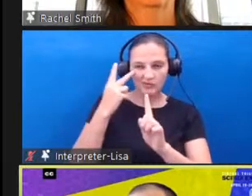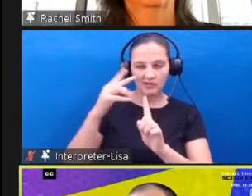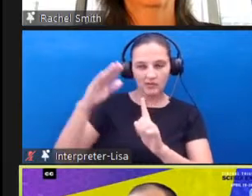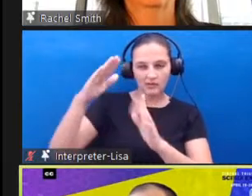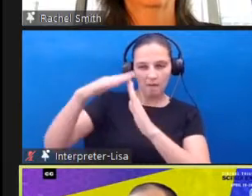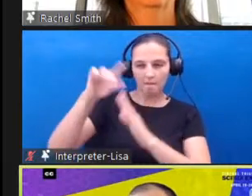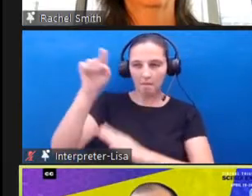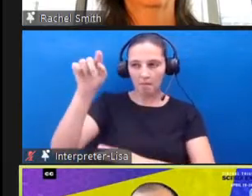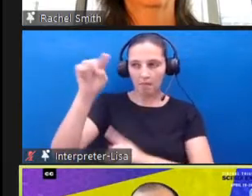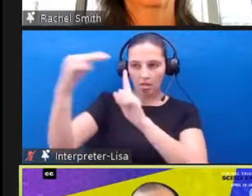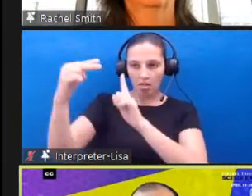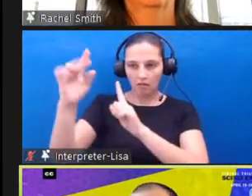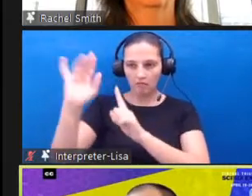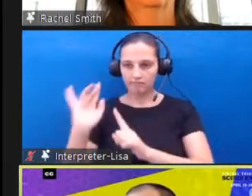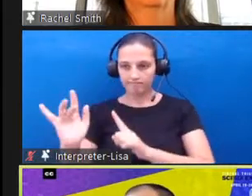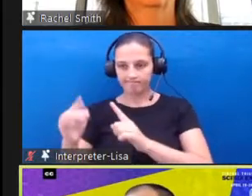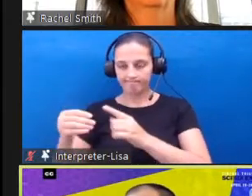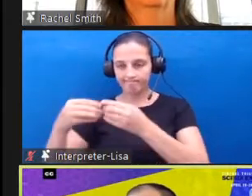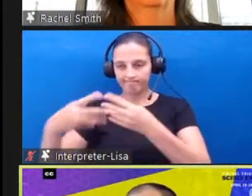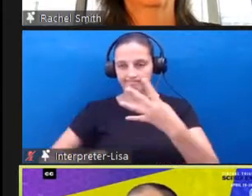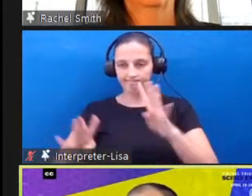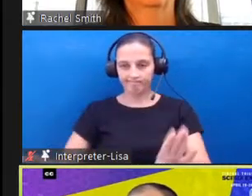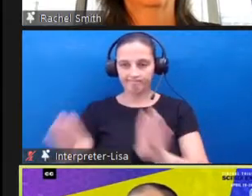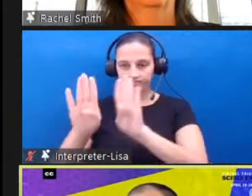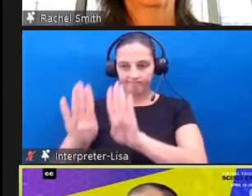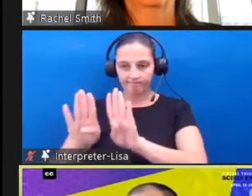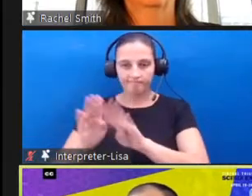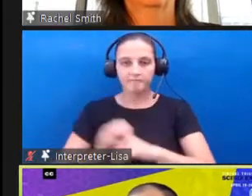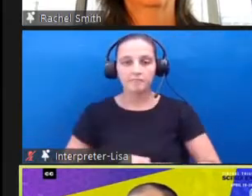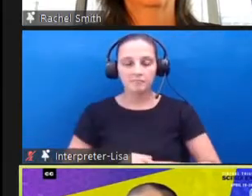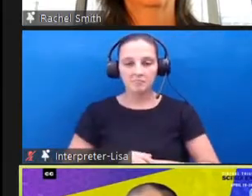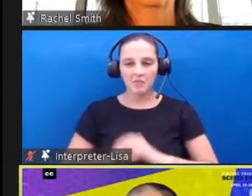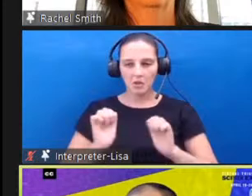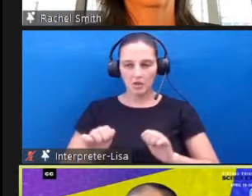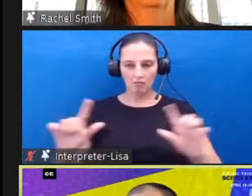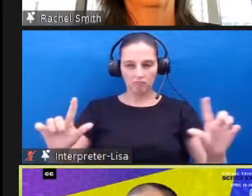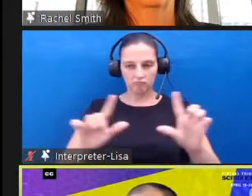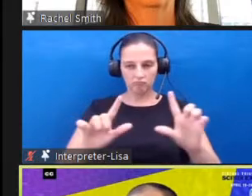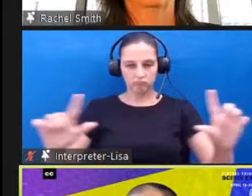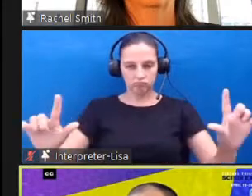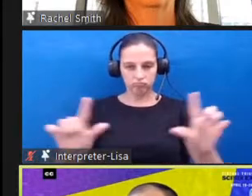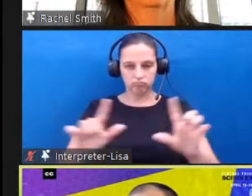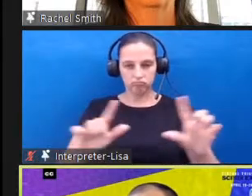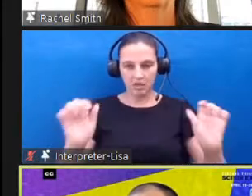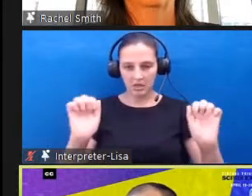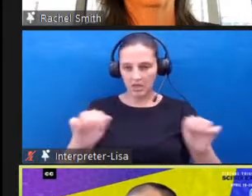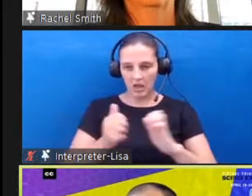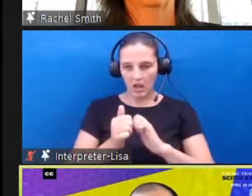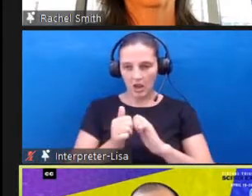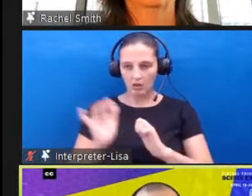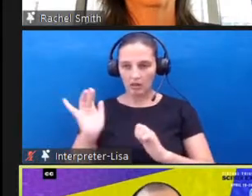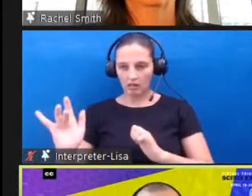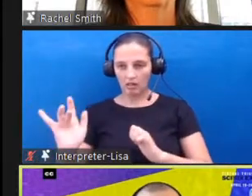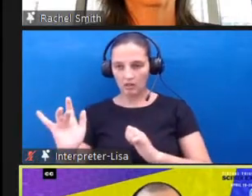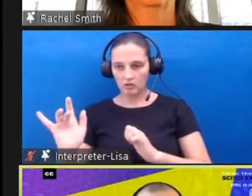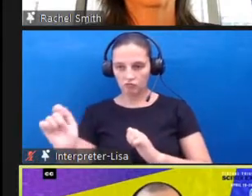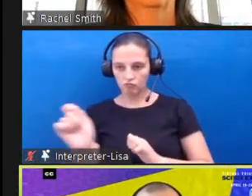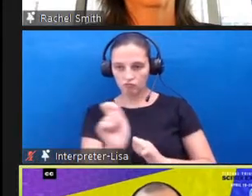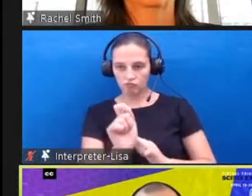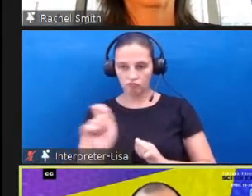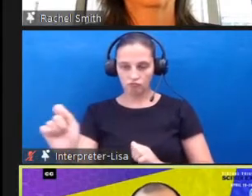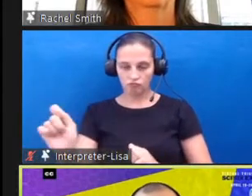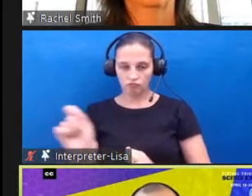and then selecting side-by-side. You can also adjust the size of your screens by clicking and dragging on the bar there on the right